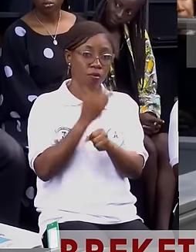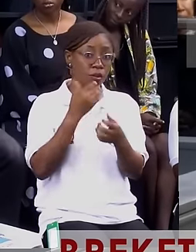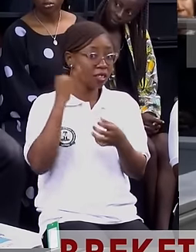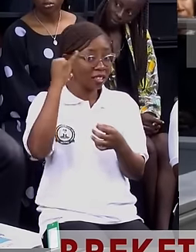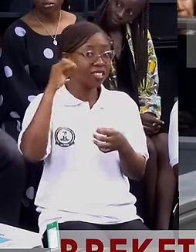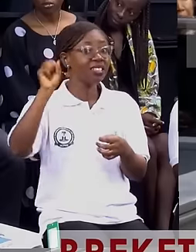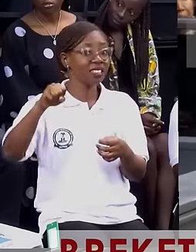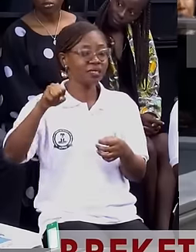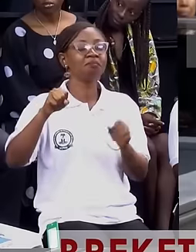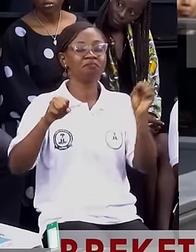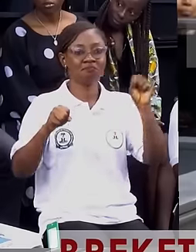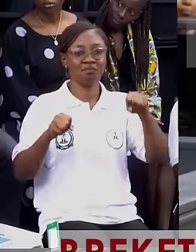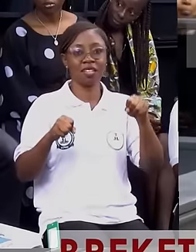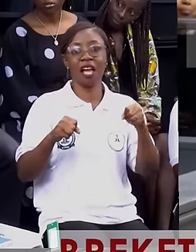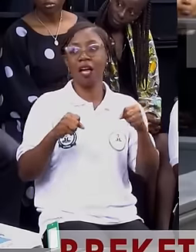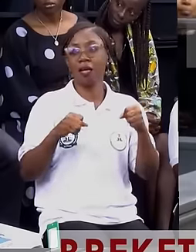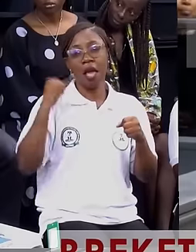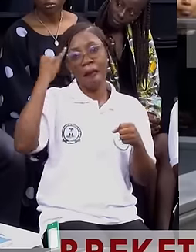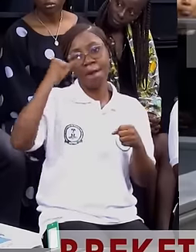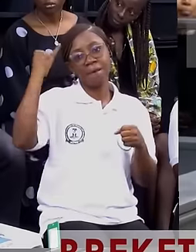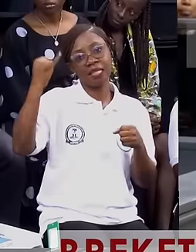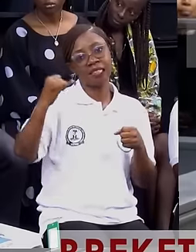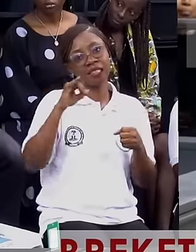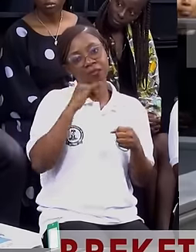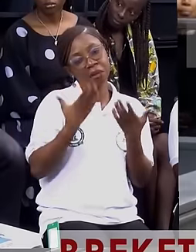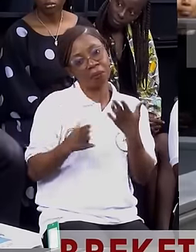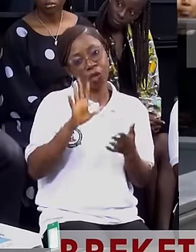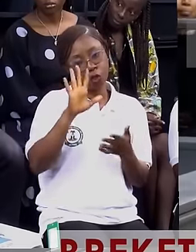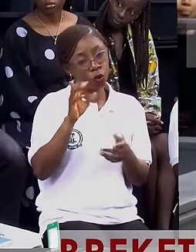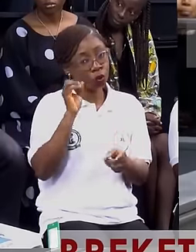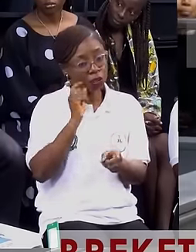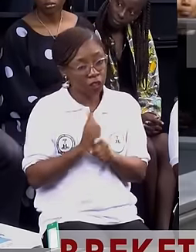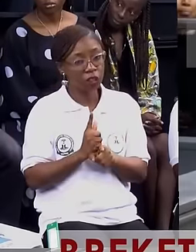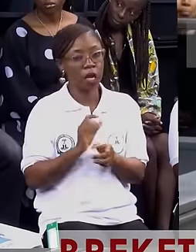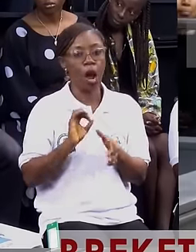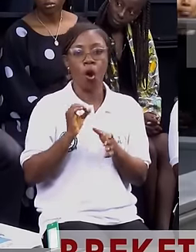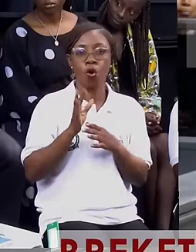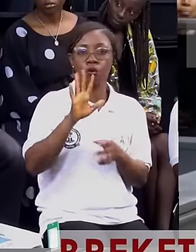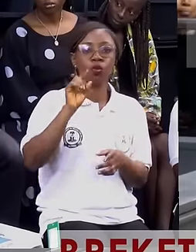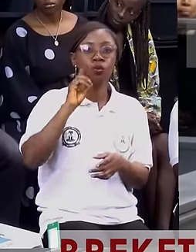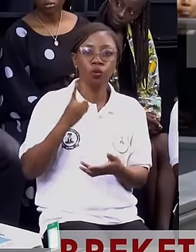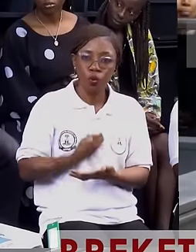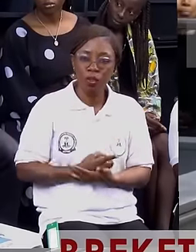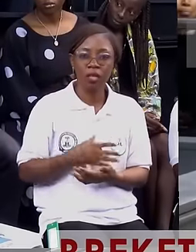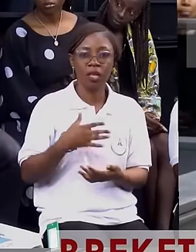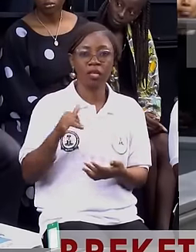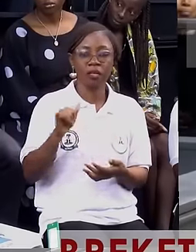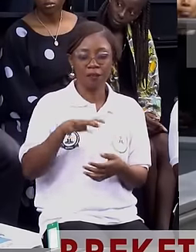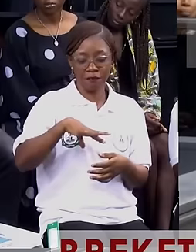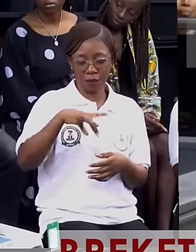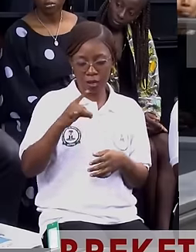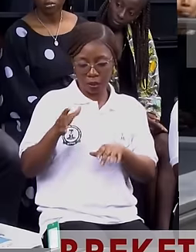you. Imagine say now your sister or your daughter, Naim, they find her dead